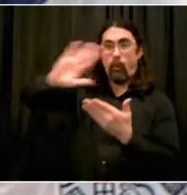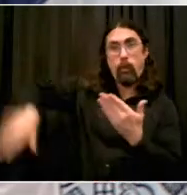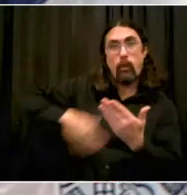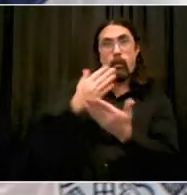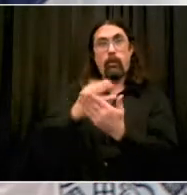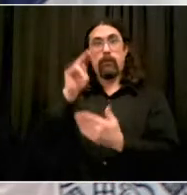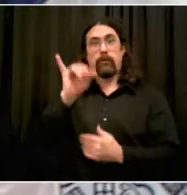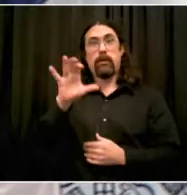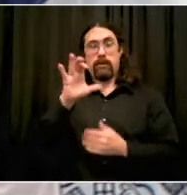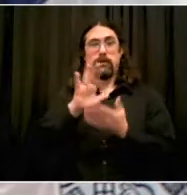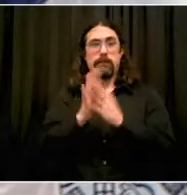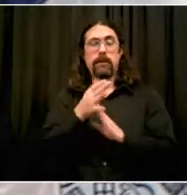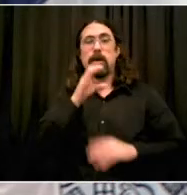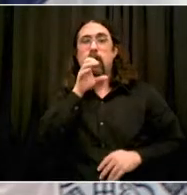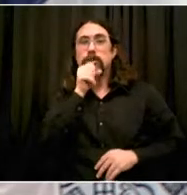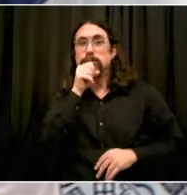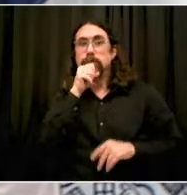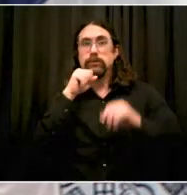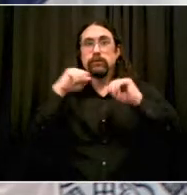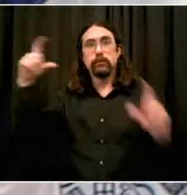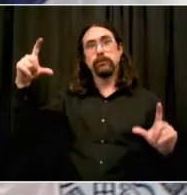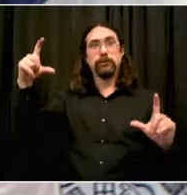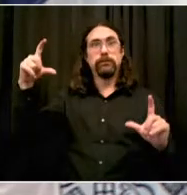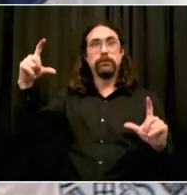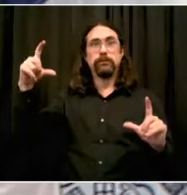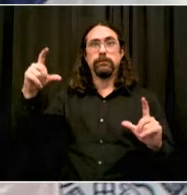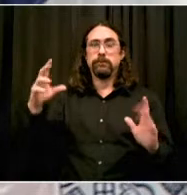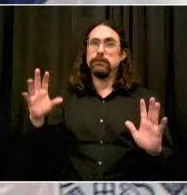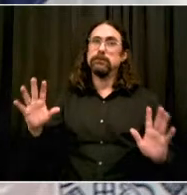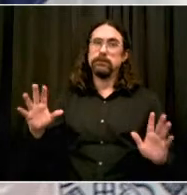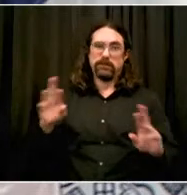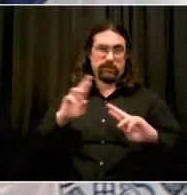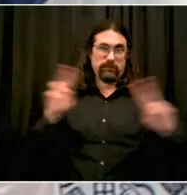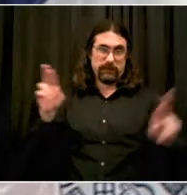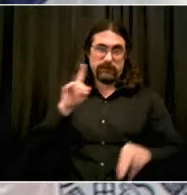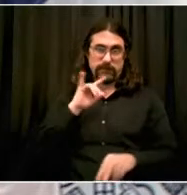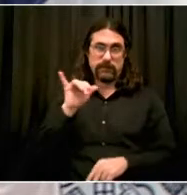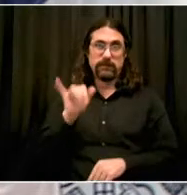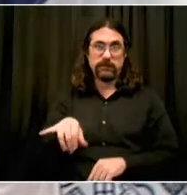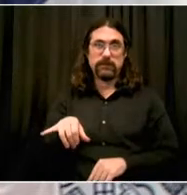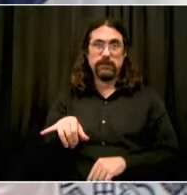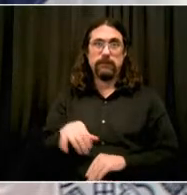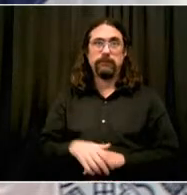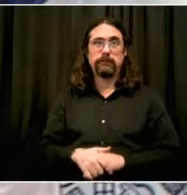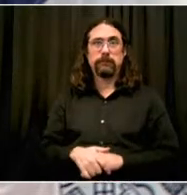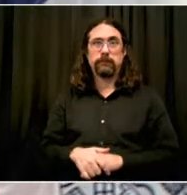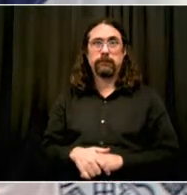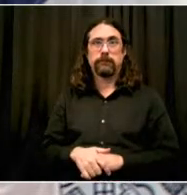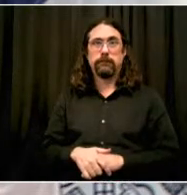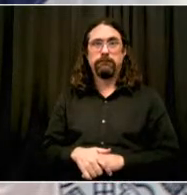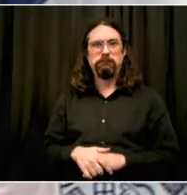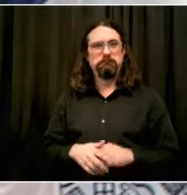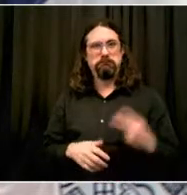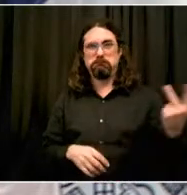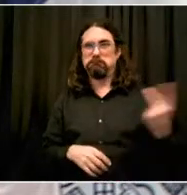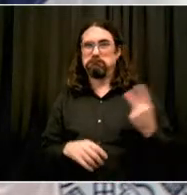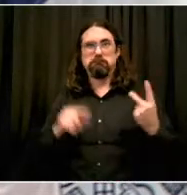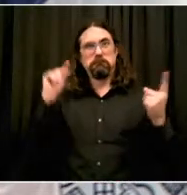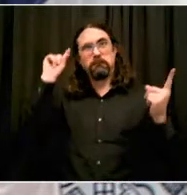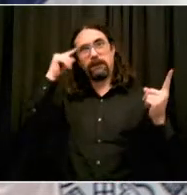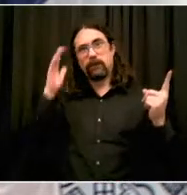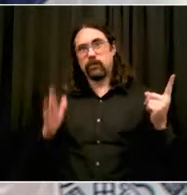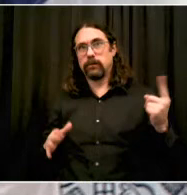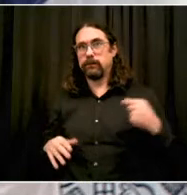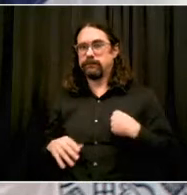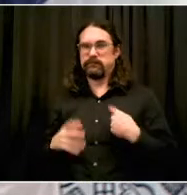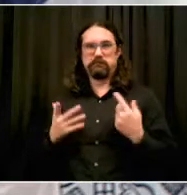pieces interconnected. But clearly a lot of folks have asked, talked about schools, talked about other